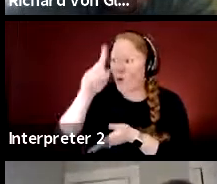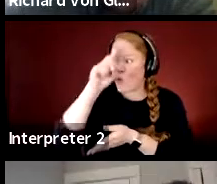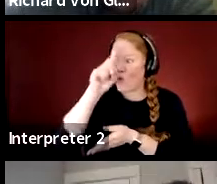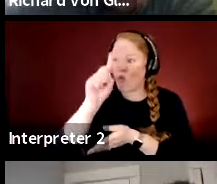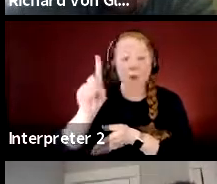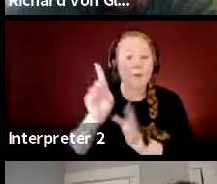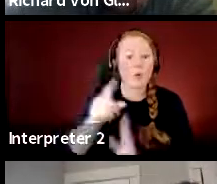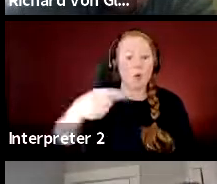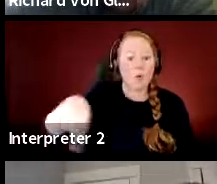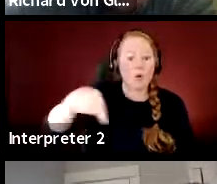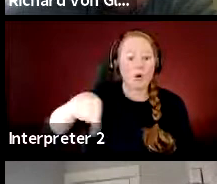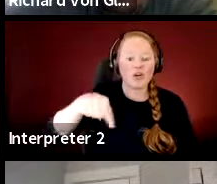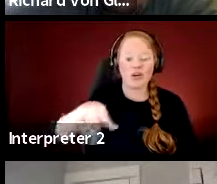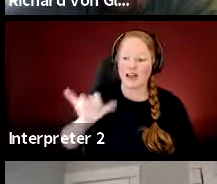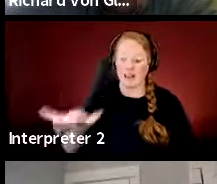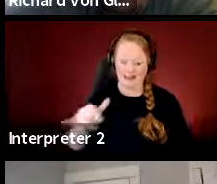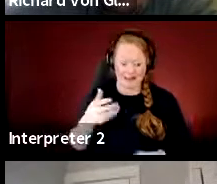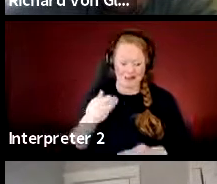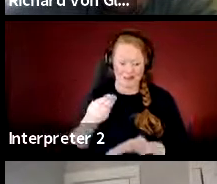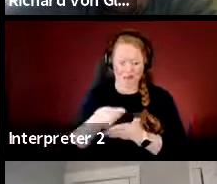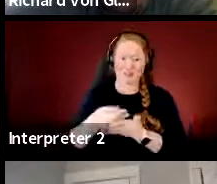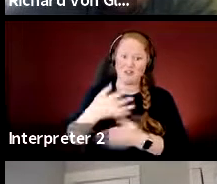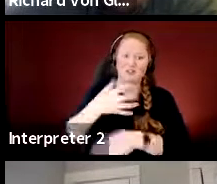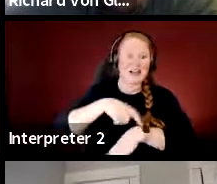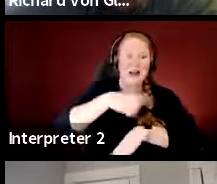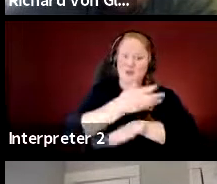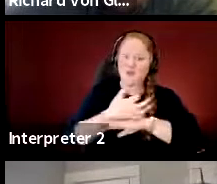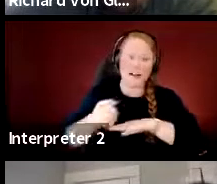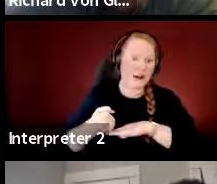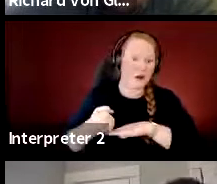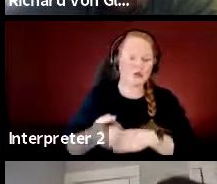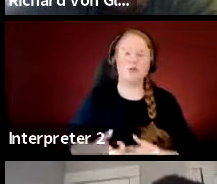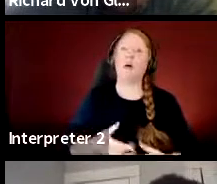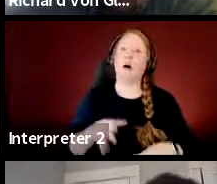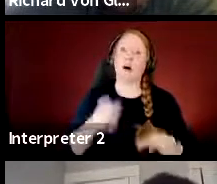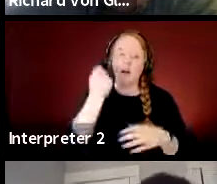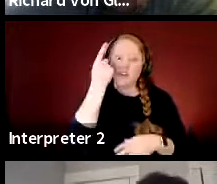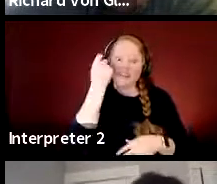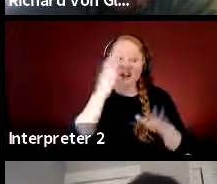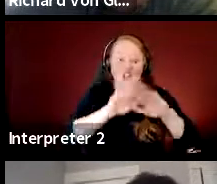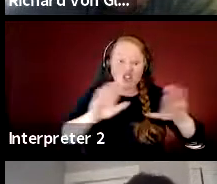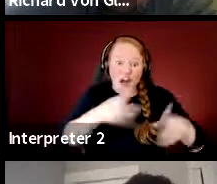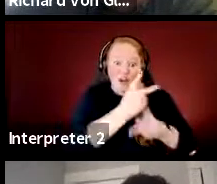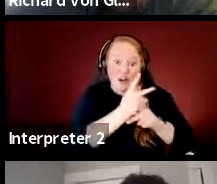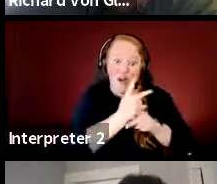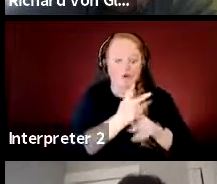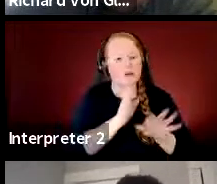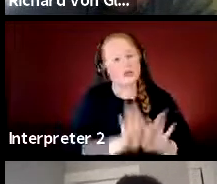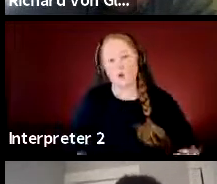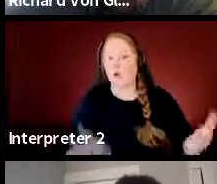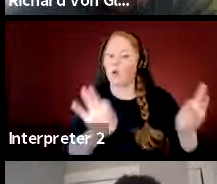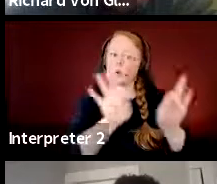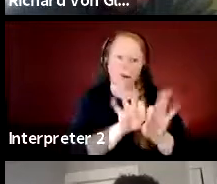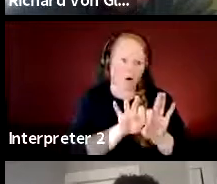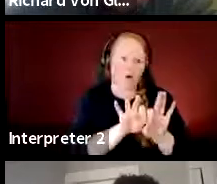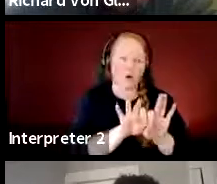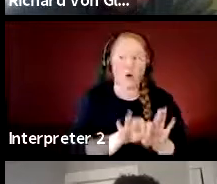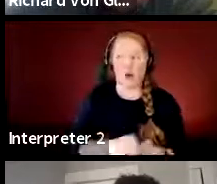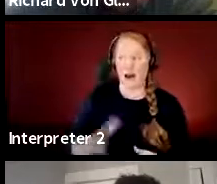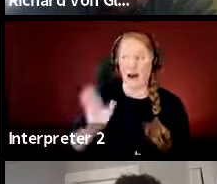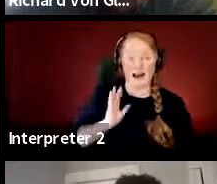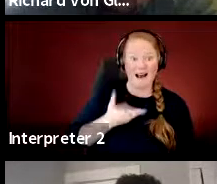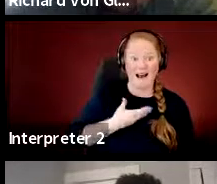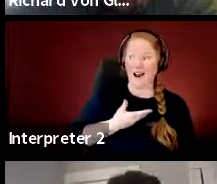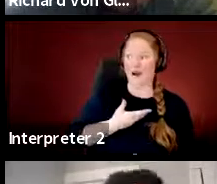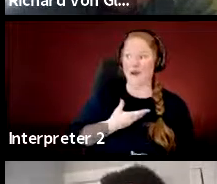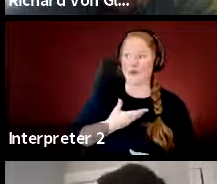round of PPP is running out. Again, childcare is critical infrastructure. Please fund childcare. The health and well-being of our tiniest citizens depends on